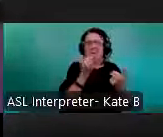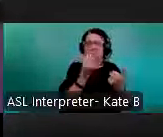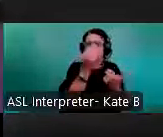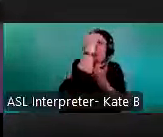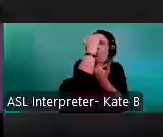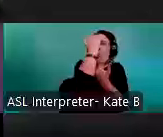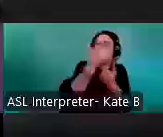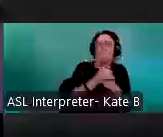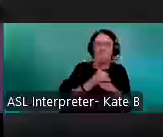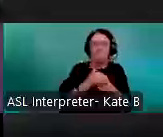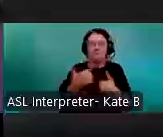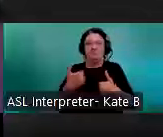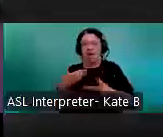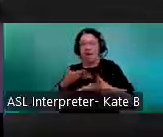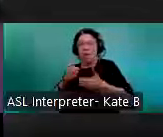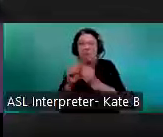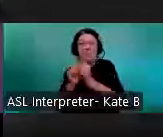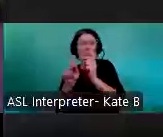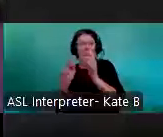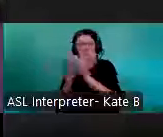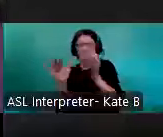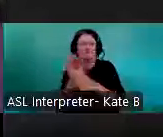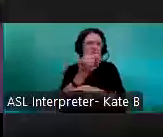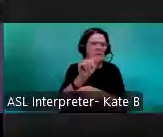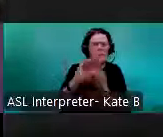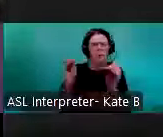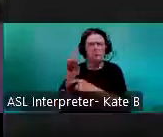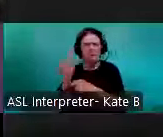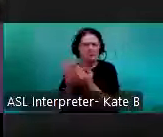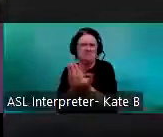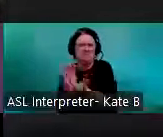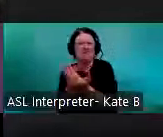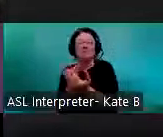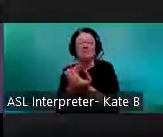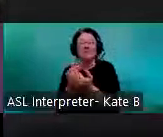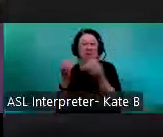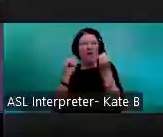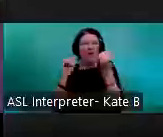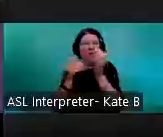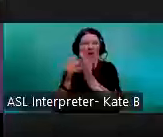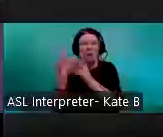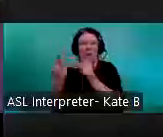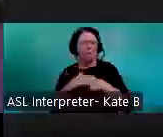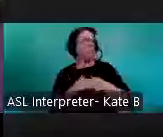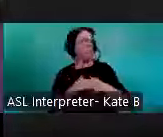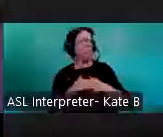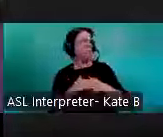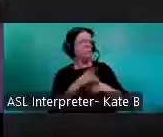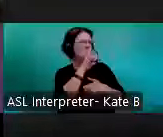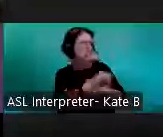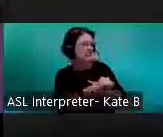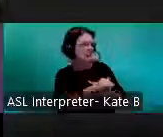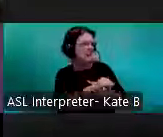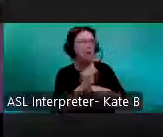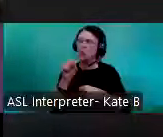and I work with a lot of people with and without disabilities who I've had so many experiences where when I mentioned